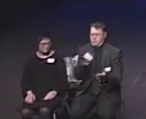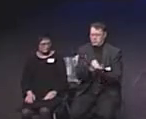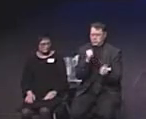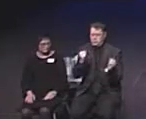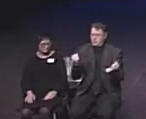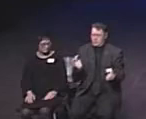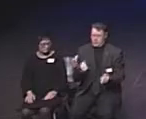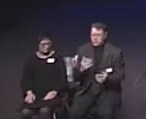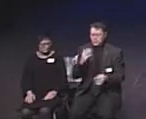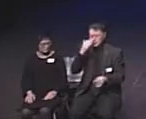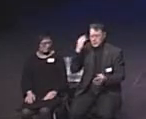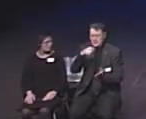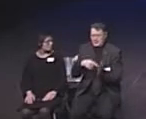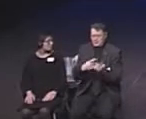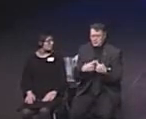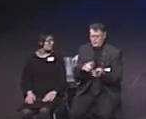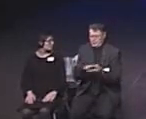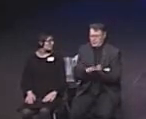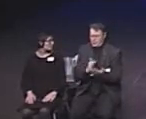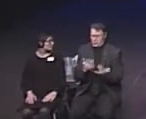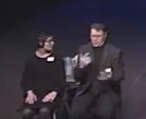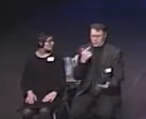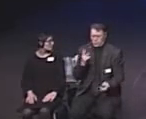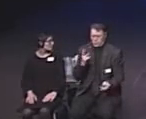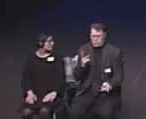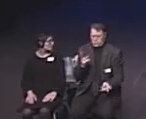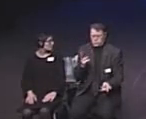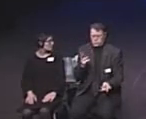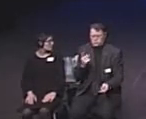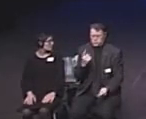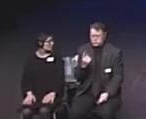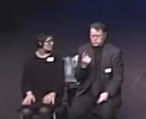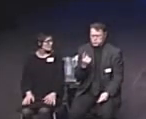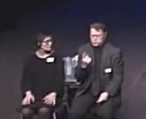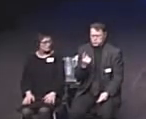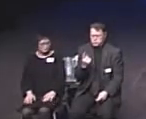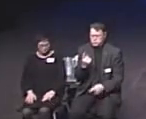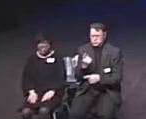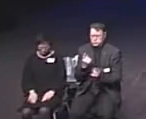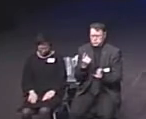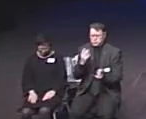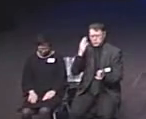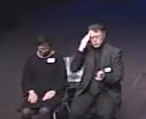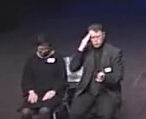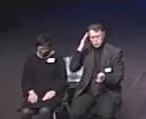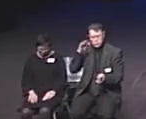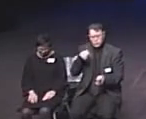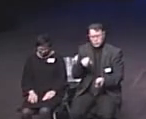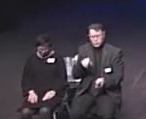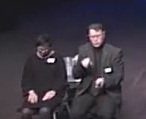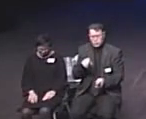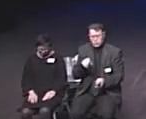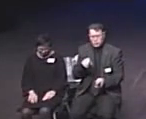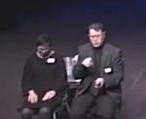see science centers at very many places. I think the one of them that you are probably very familiar with is